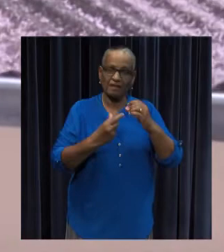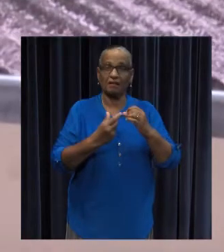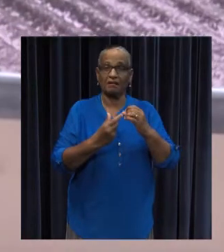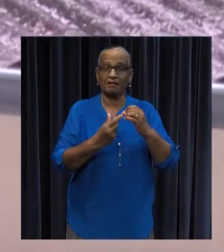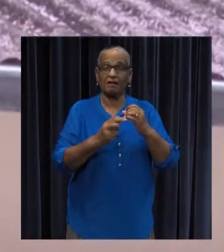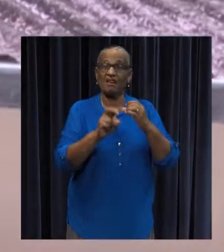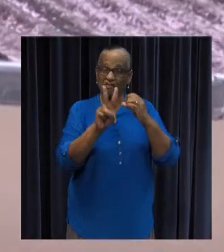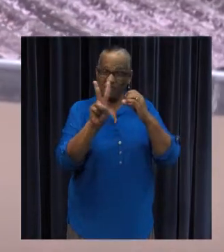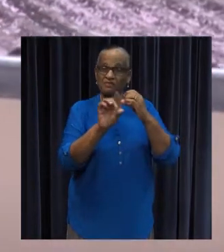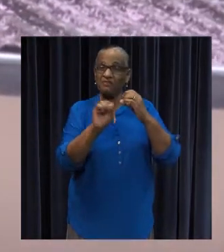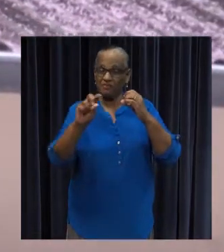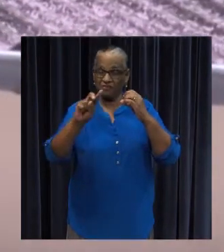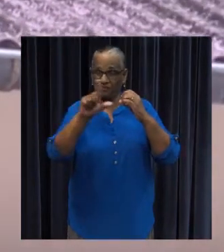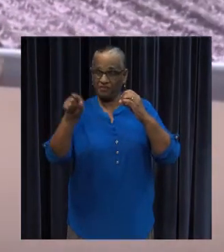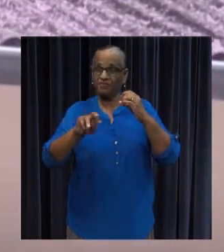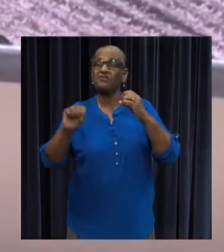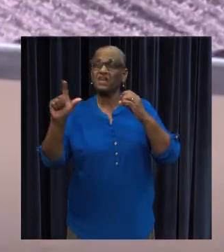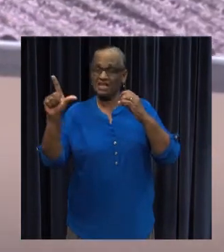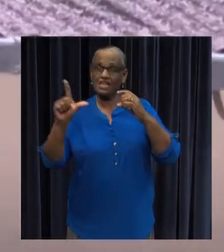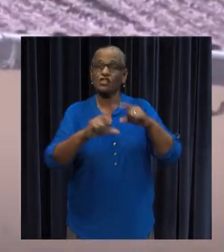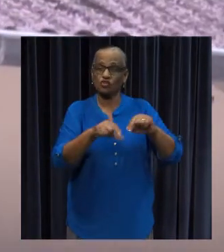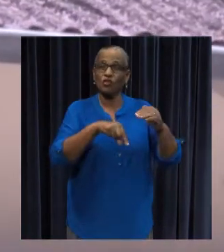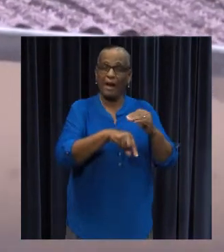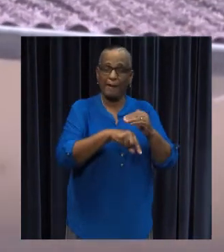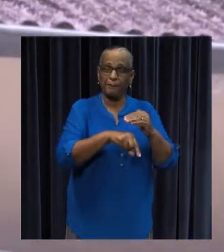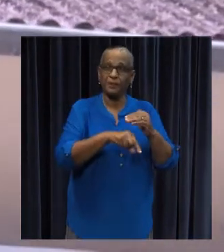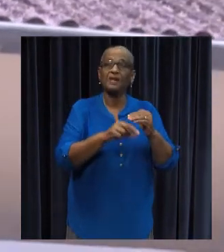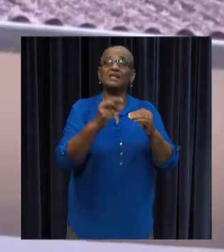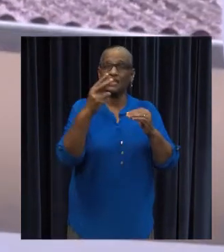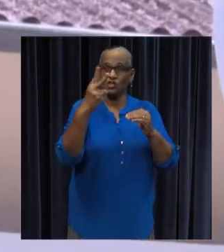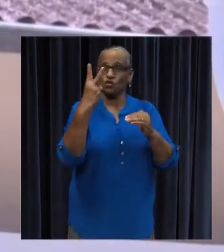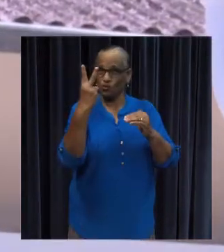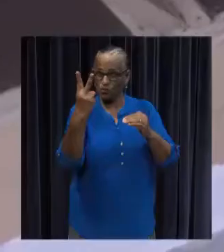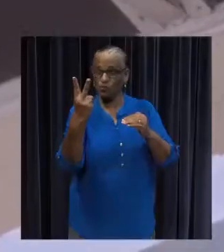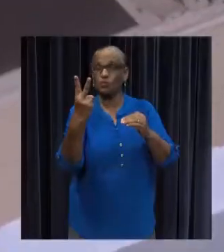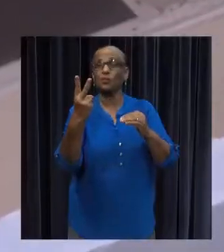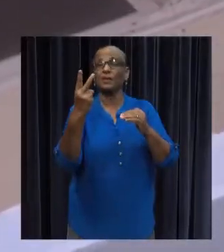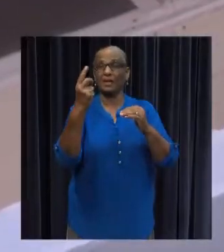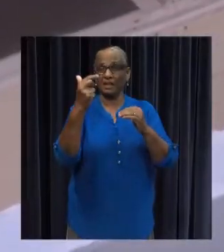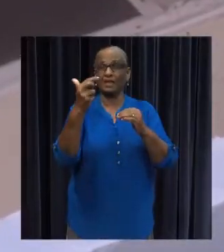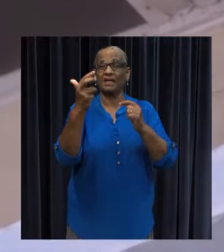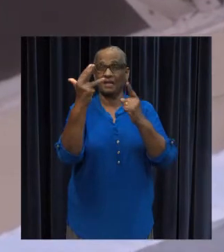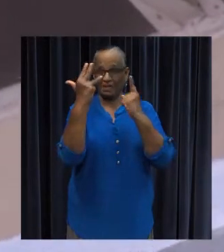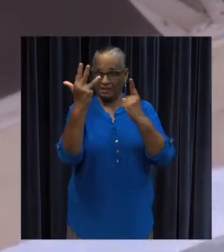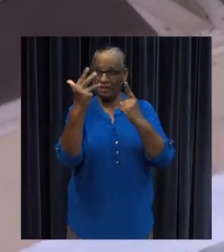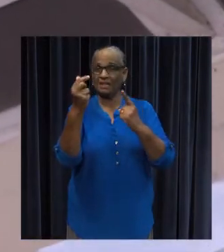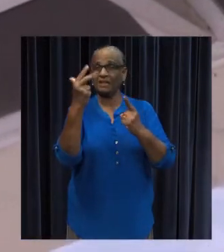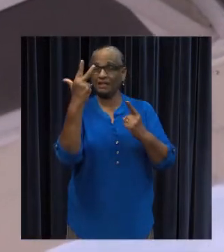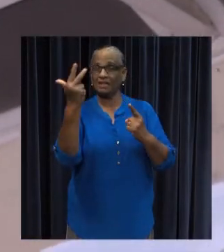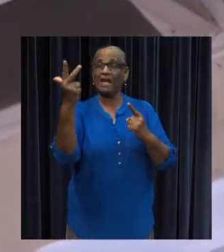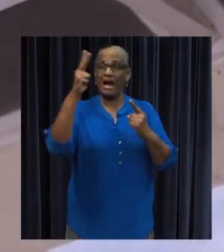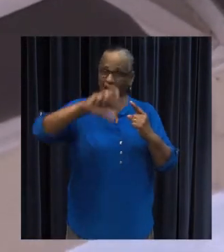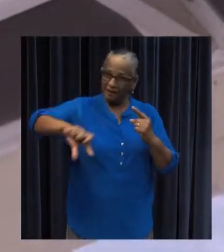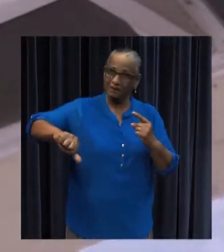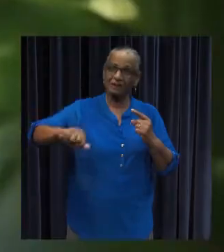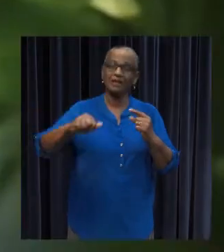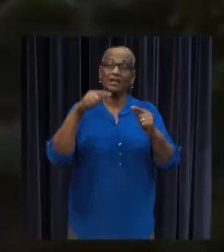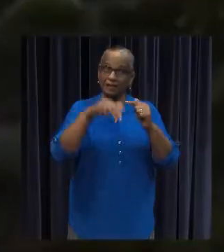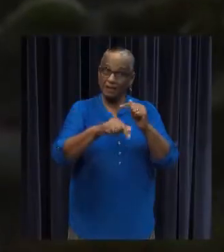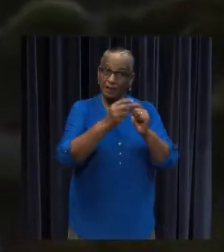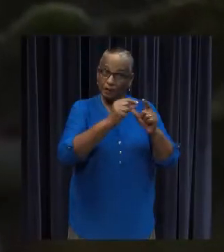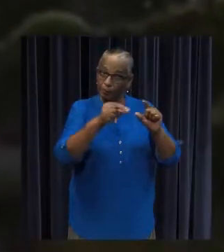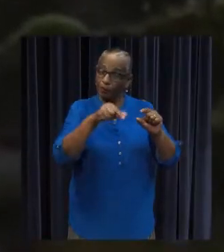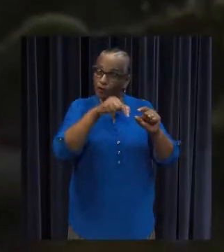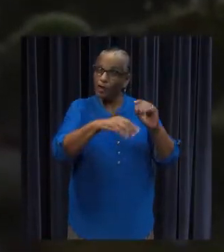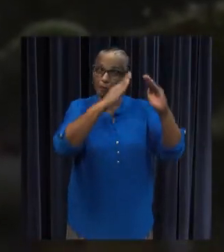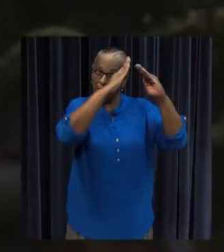for the silicate materials with a fiber structure occurring in nature. Since 1998, the use